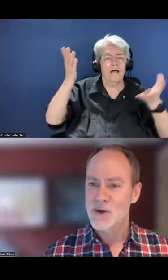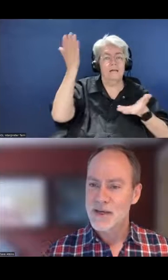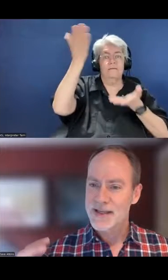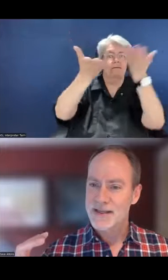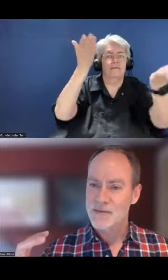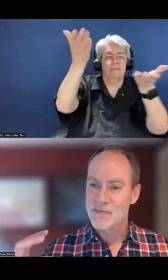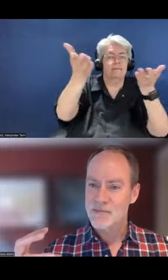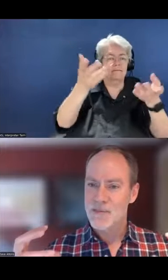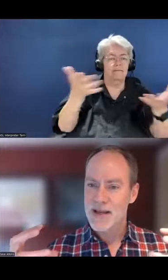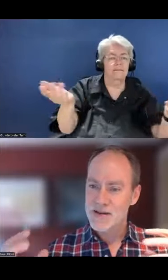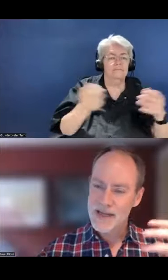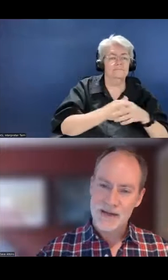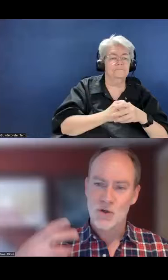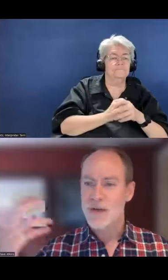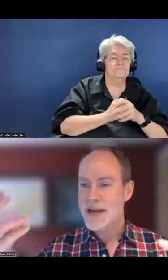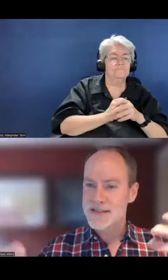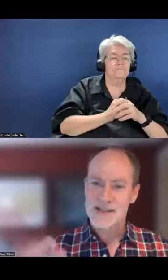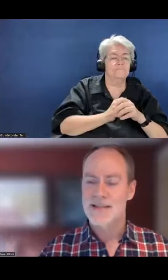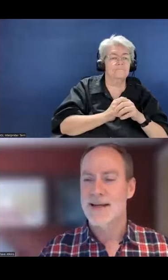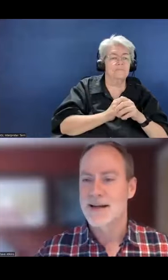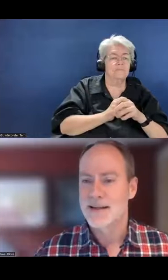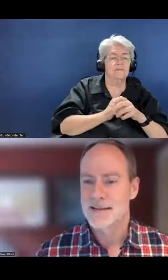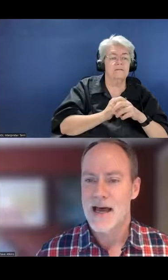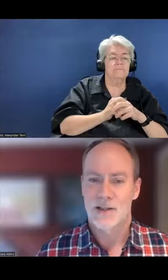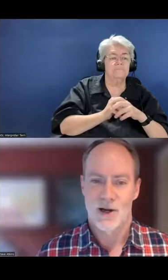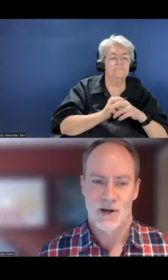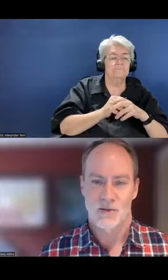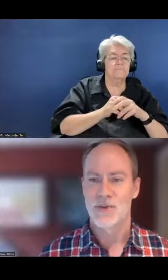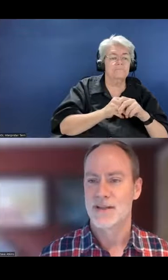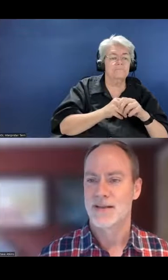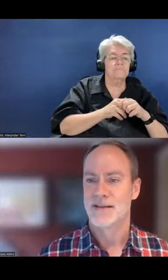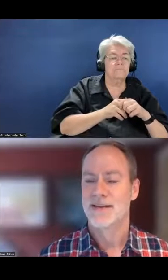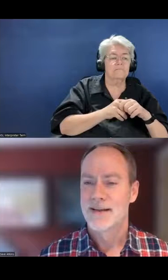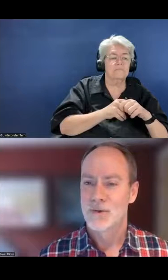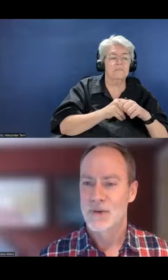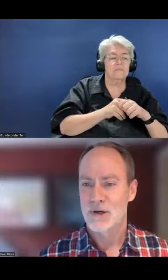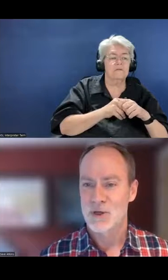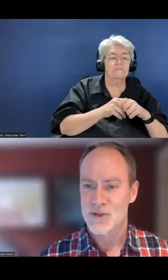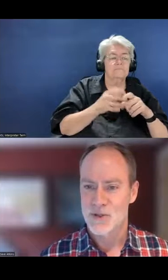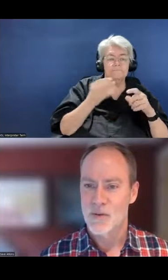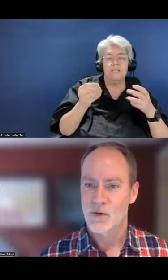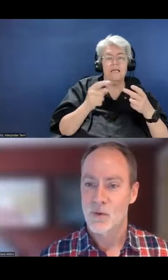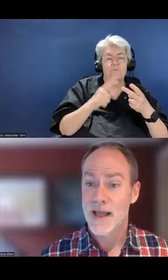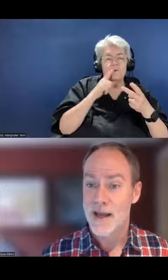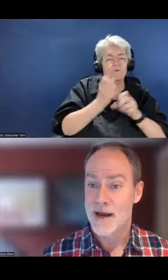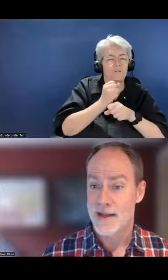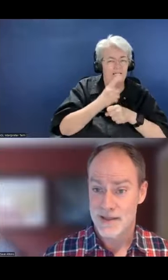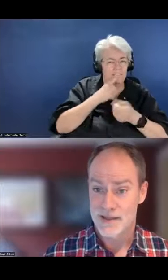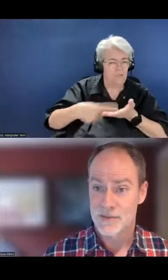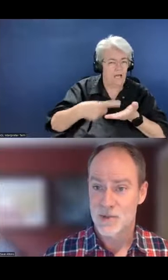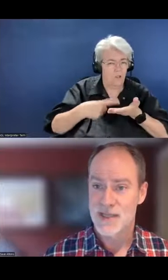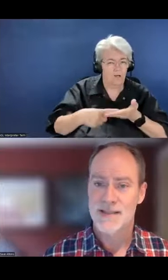and so it creates this dialogue within our culture about what